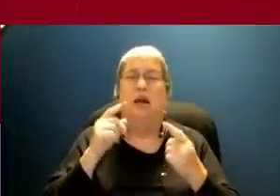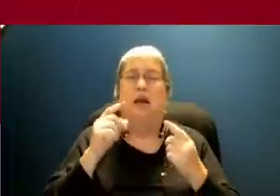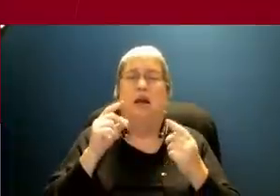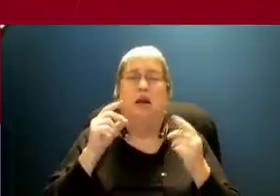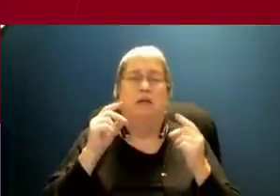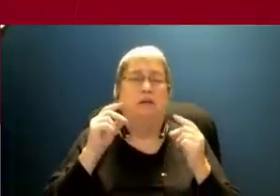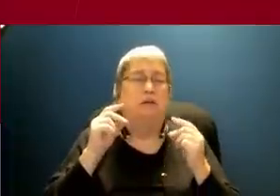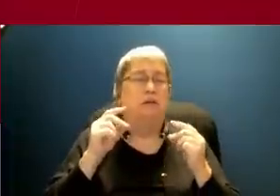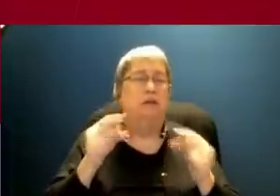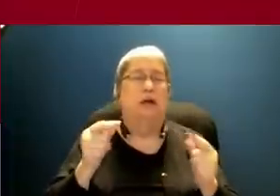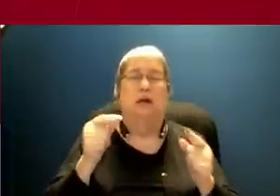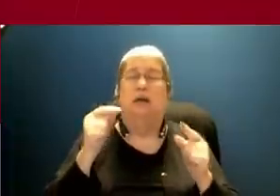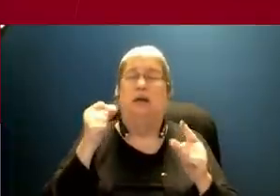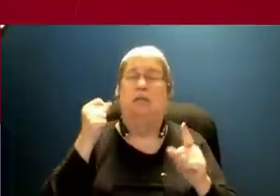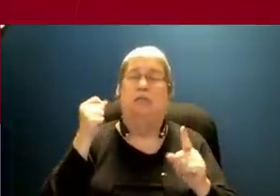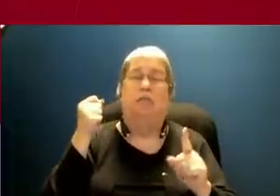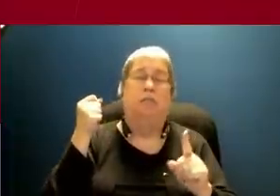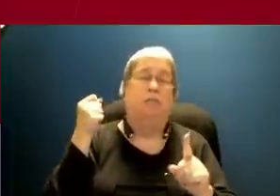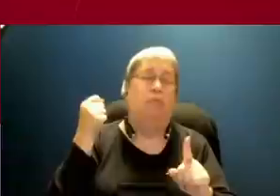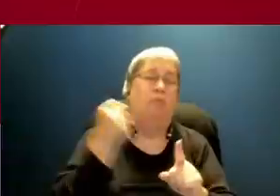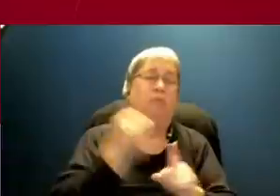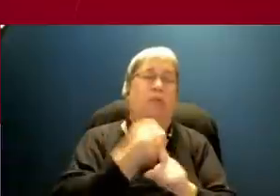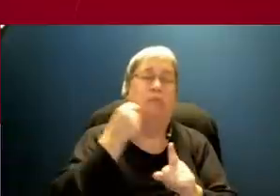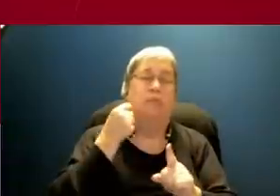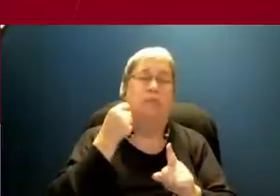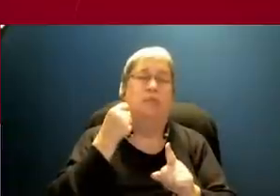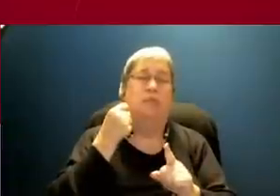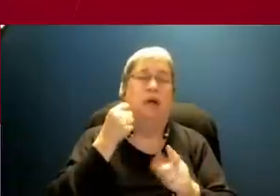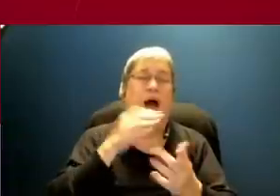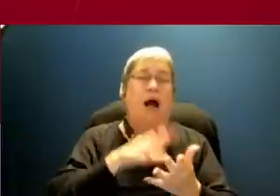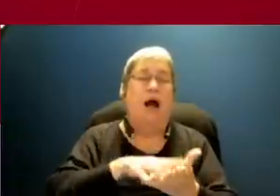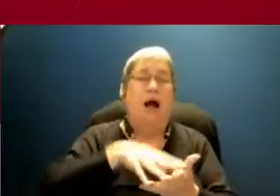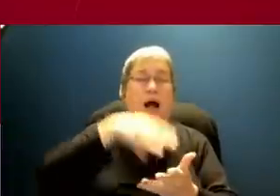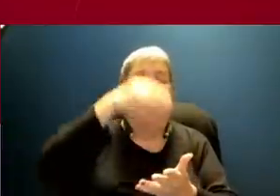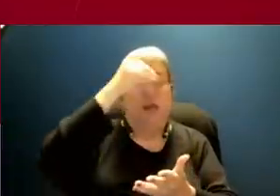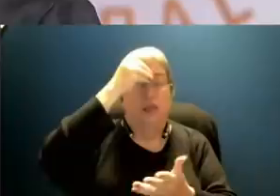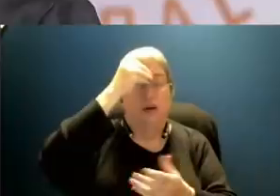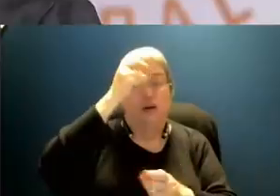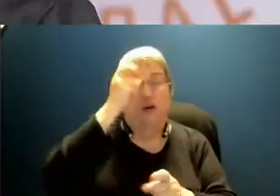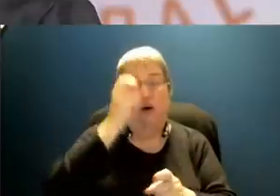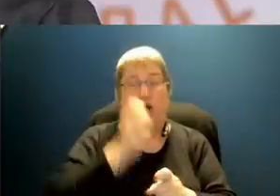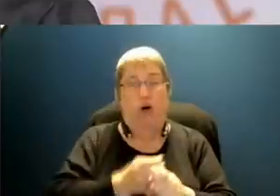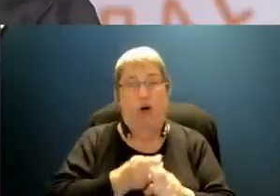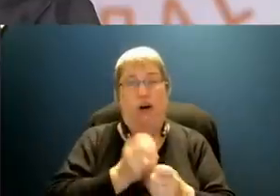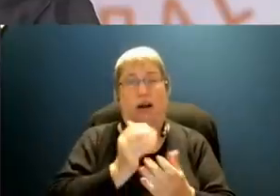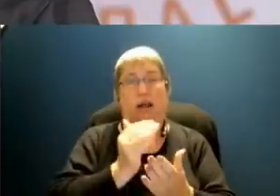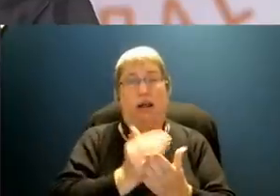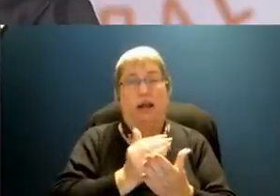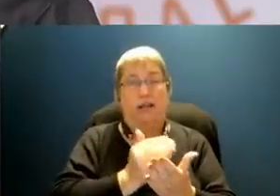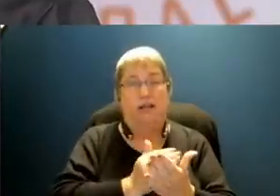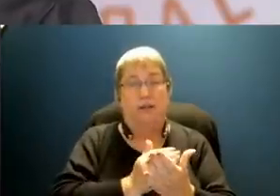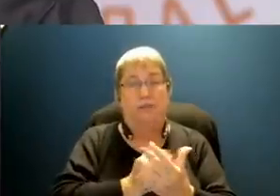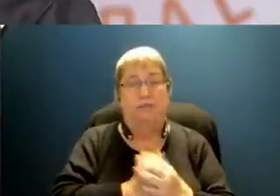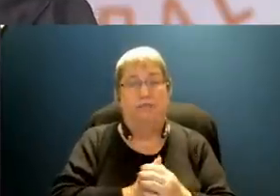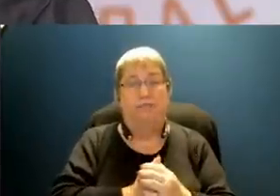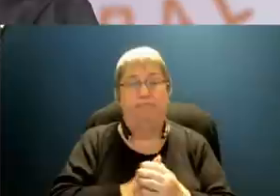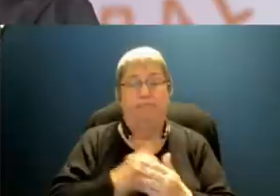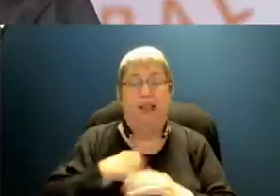blue, I learned a very hard life lesson. I stepped on an